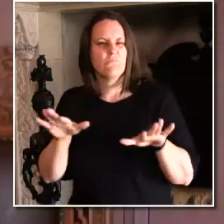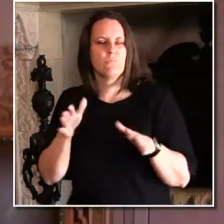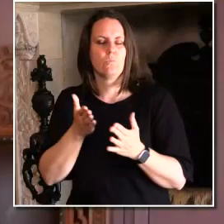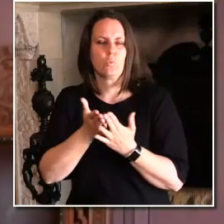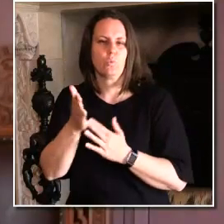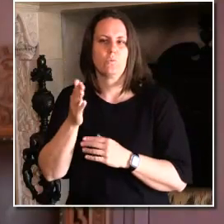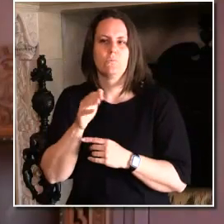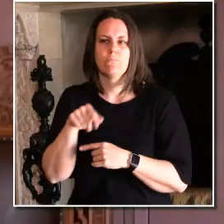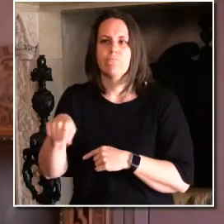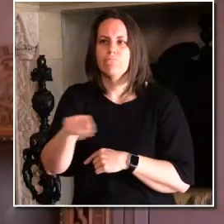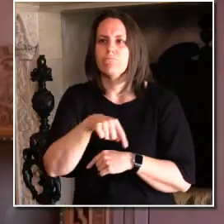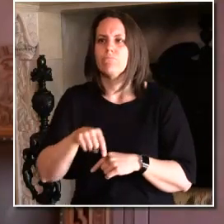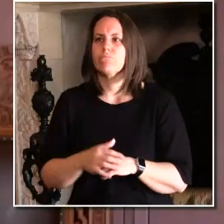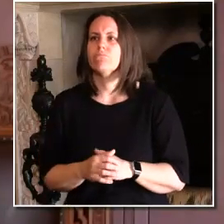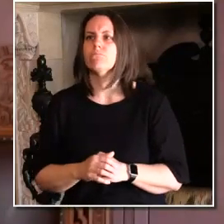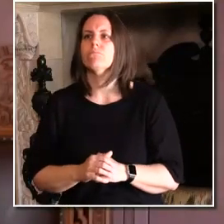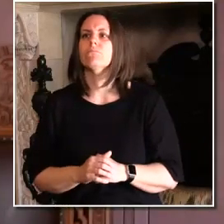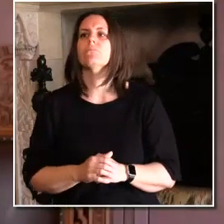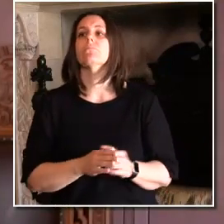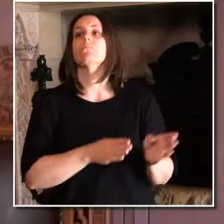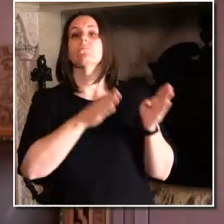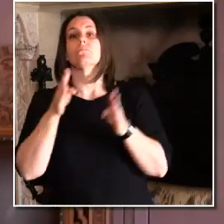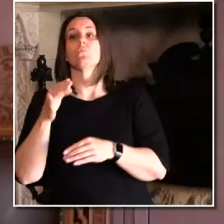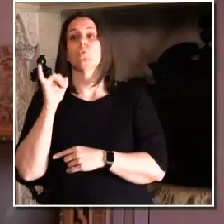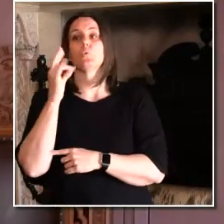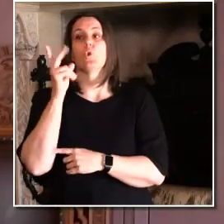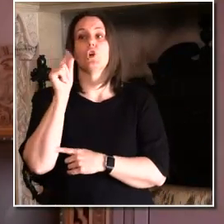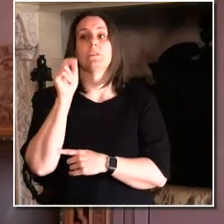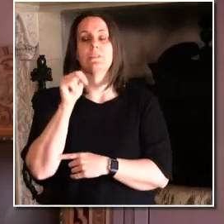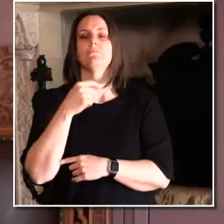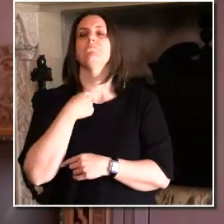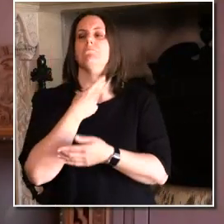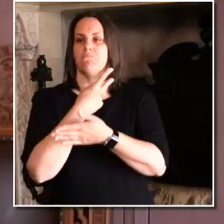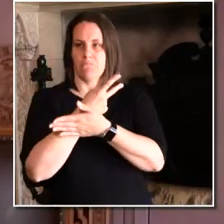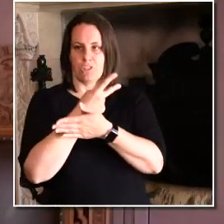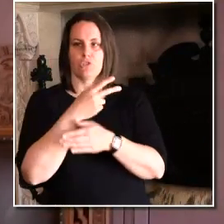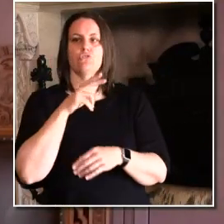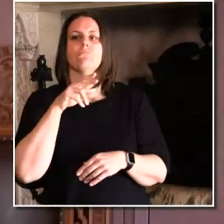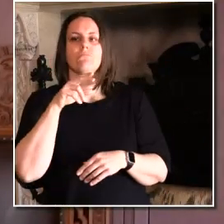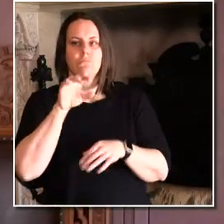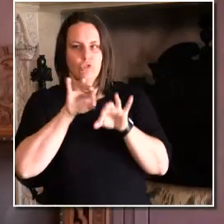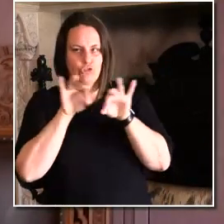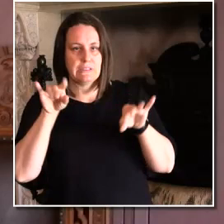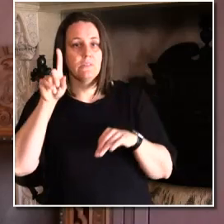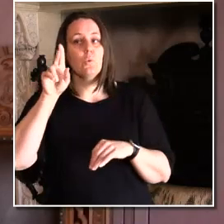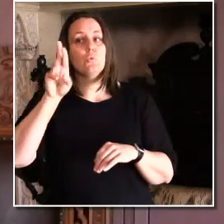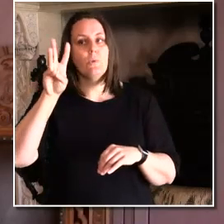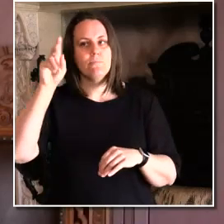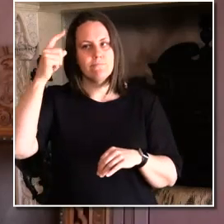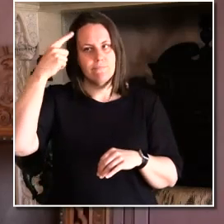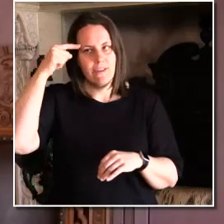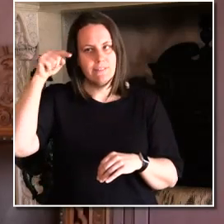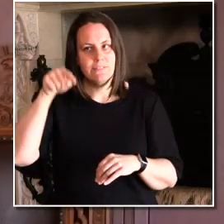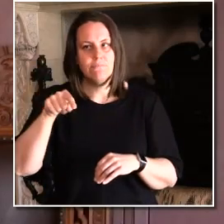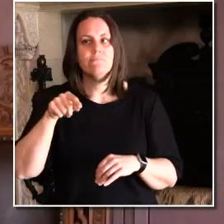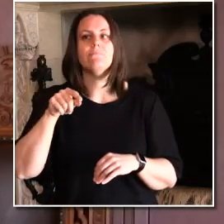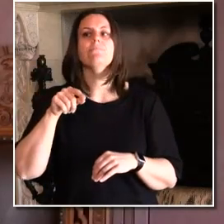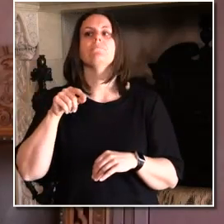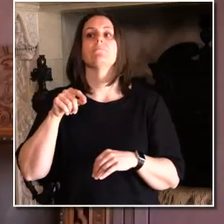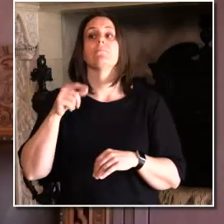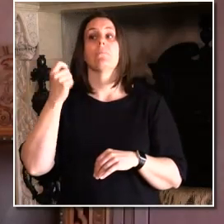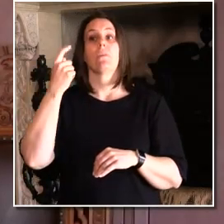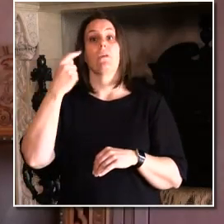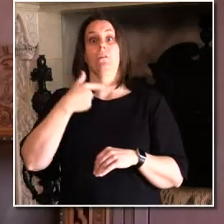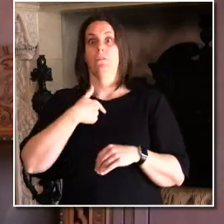a master's of public health from UW-Madison, and I also have a doctor of veterinary medicine degree. I've been with the Department of Health Services and the Division of